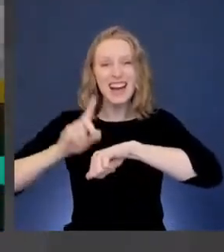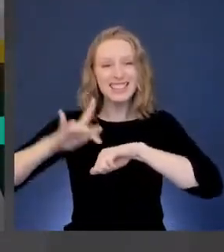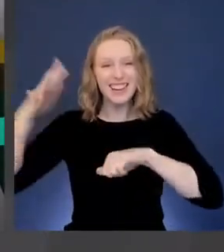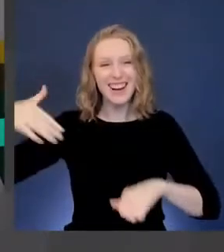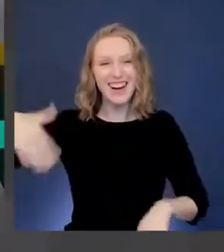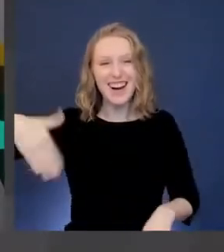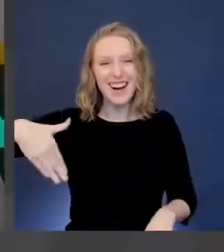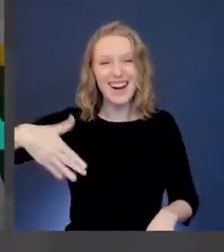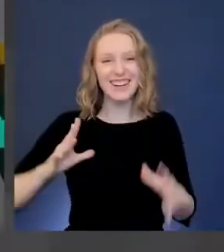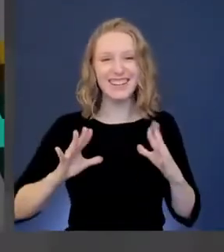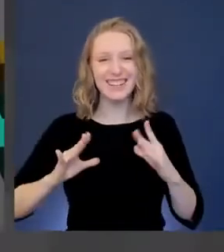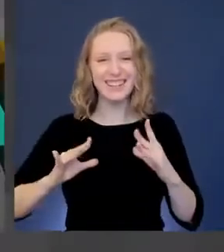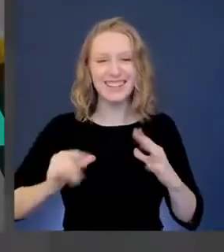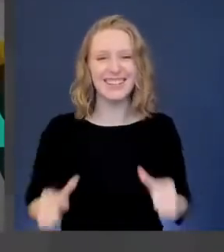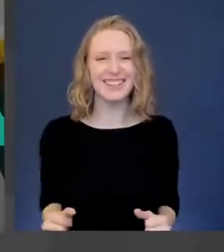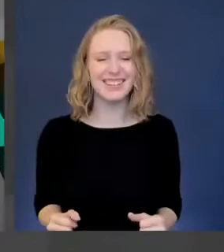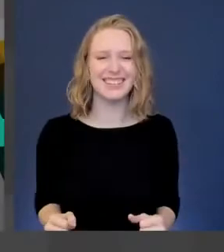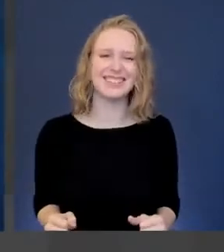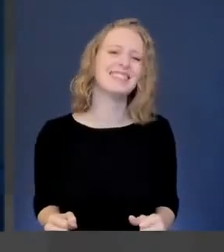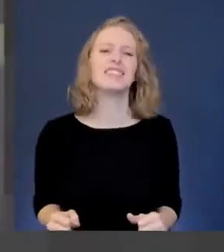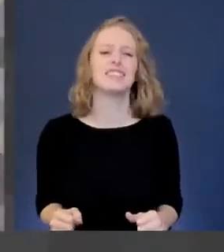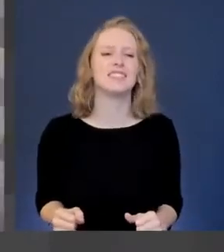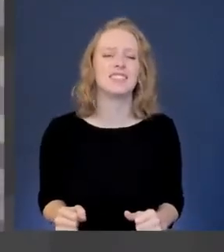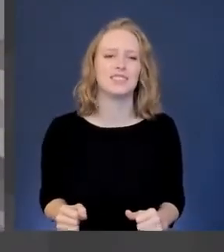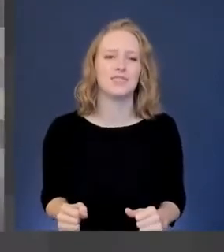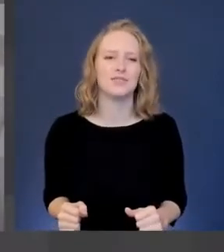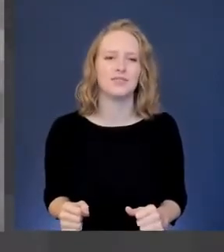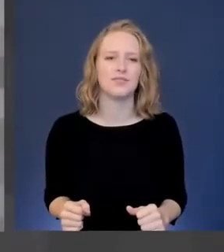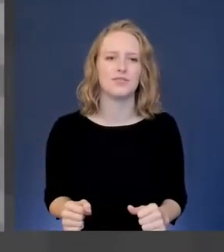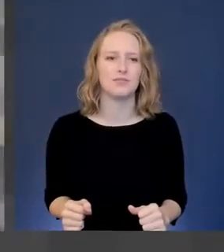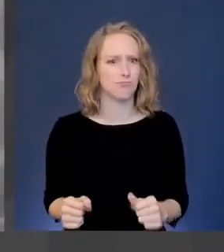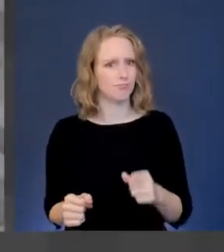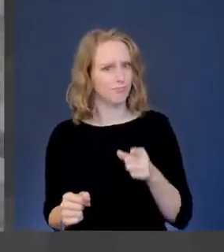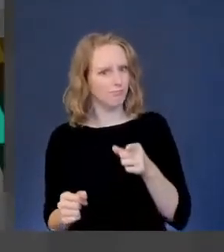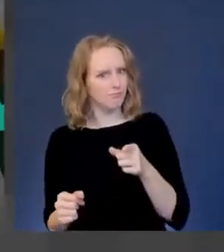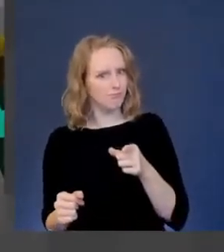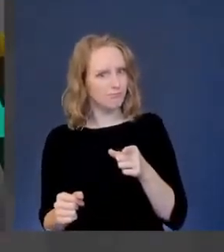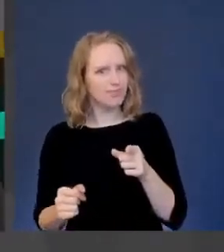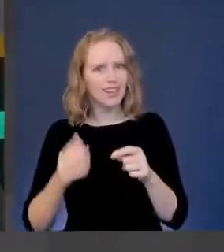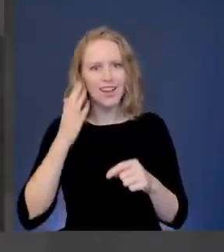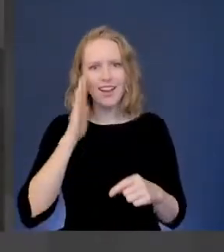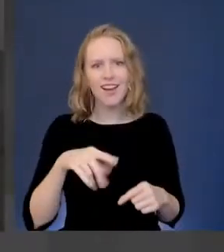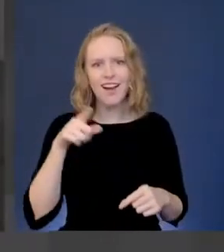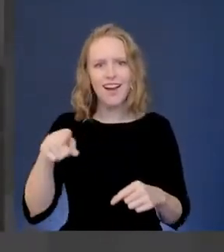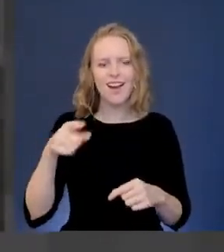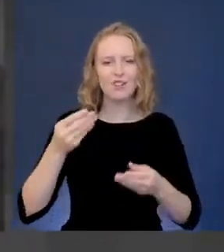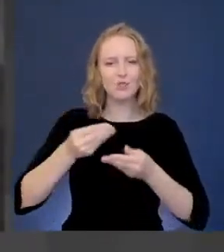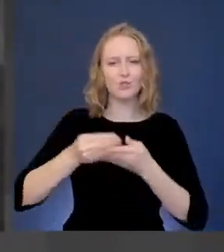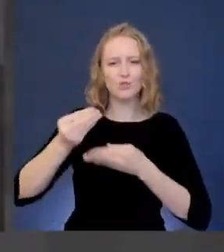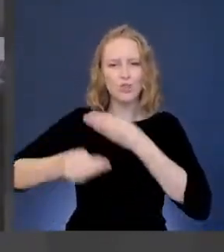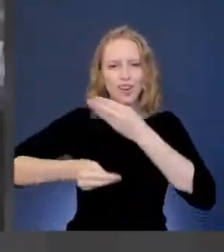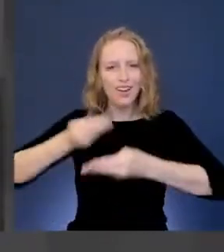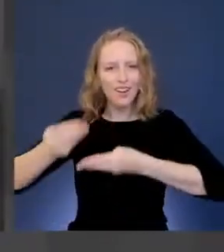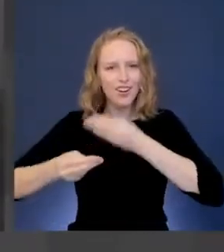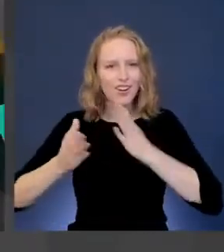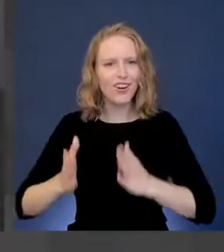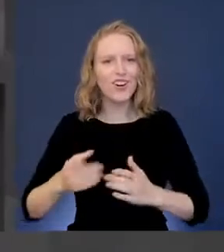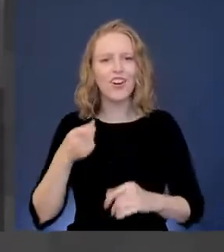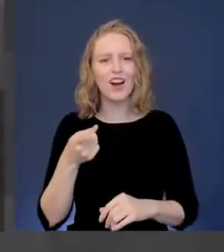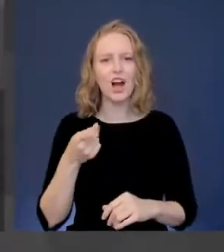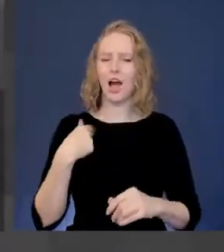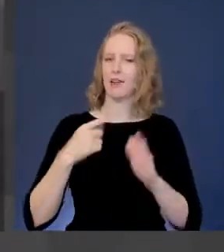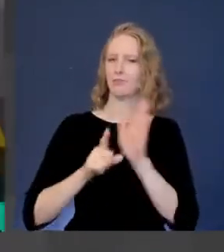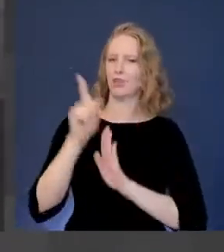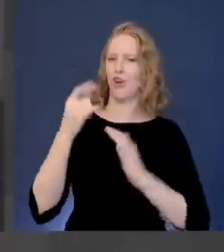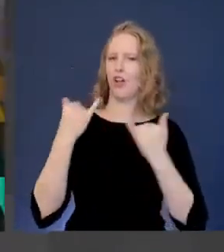Diamond. Oh. Ooh, oh. I advanced. Hey, I'm a trader. Oh my Yeah, gosh. you're a little Okay, I'm trader. tall now. I wanted to